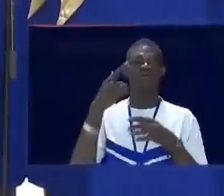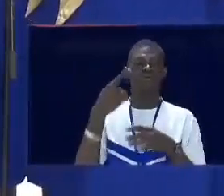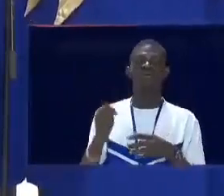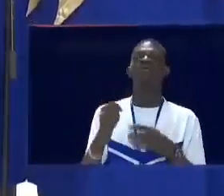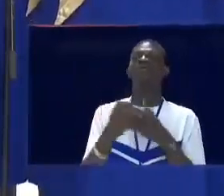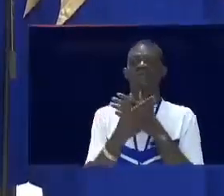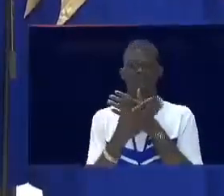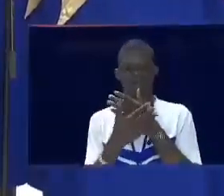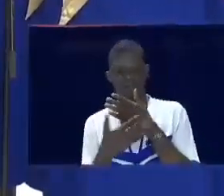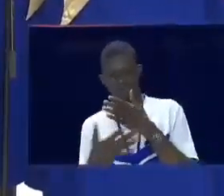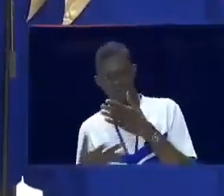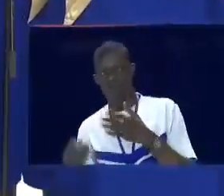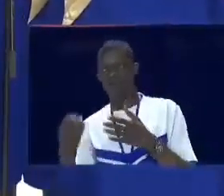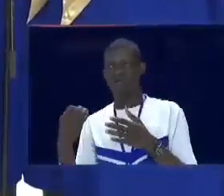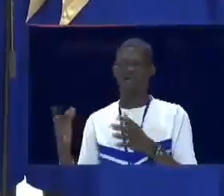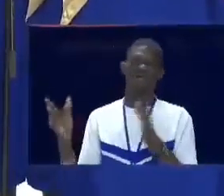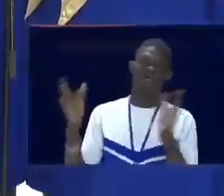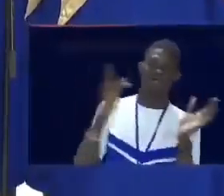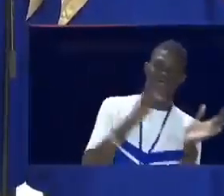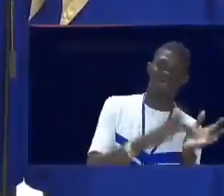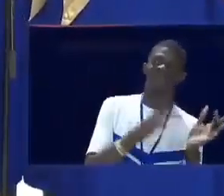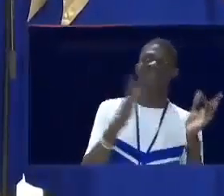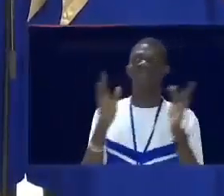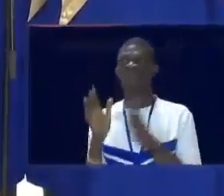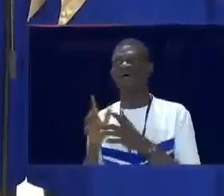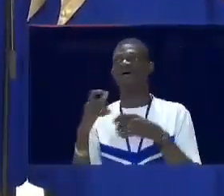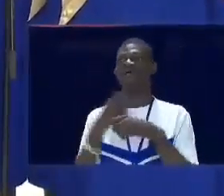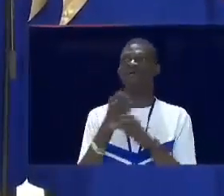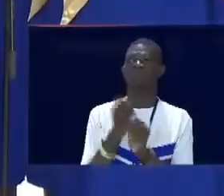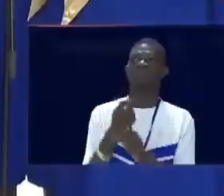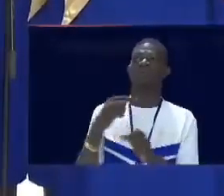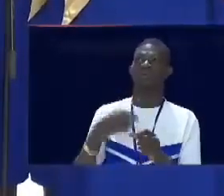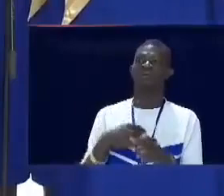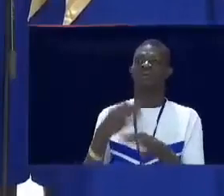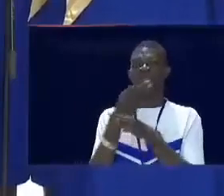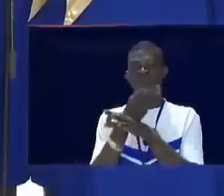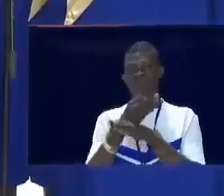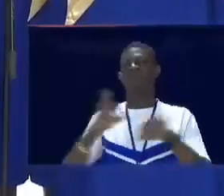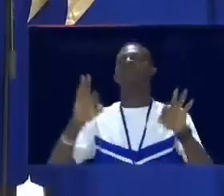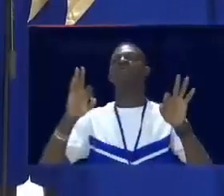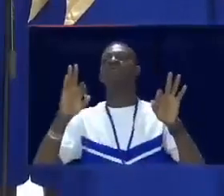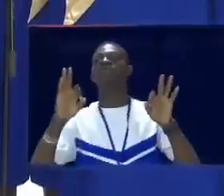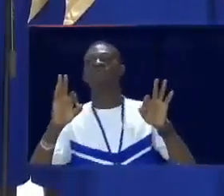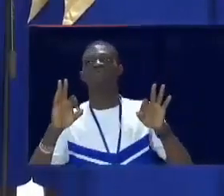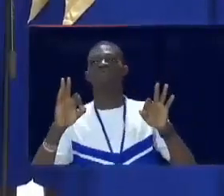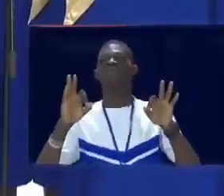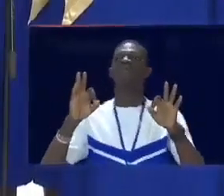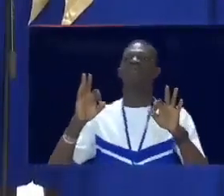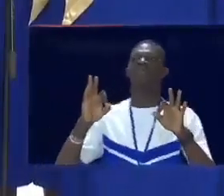sorrow, the blood of Jesus set me free.